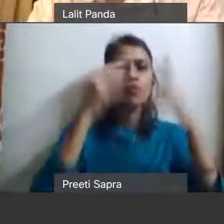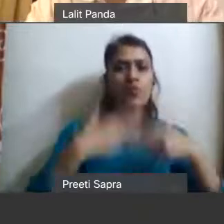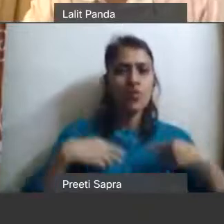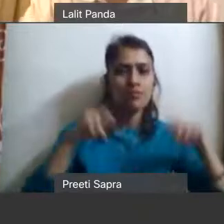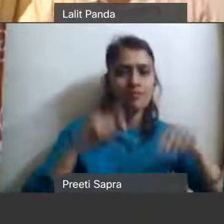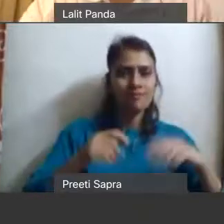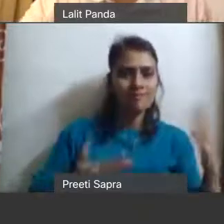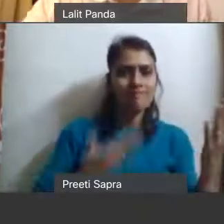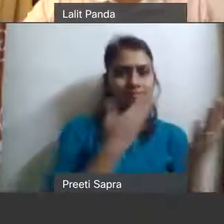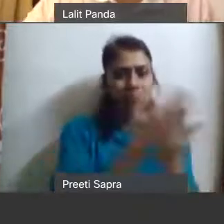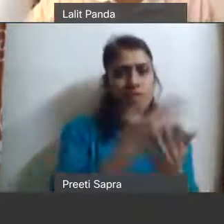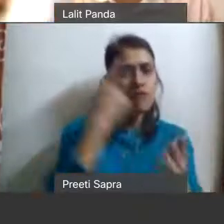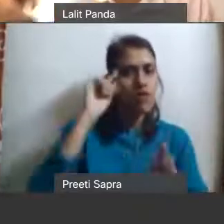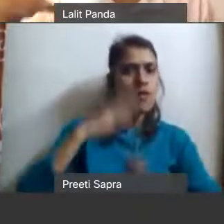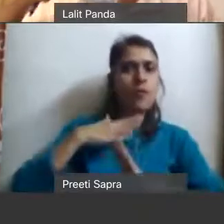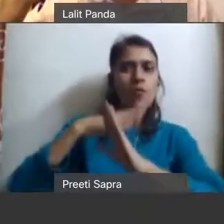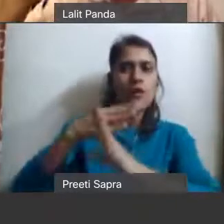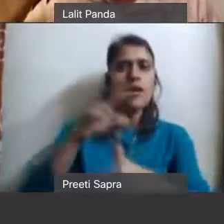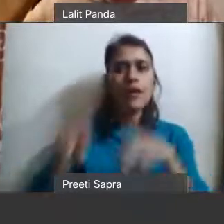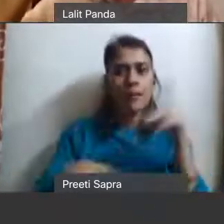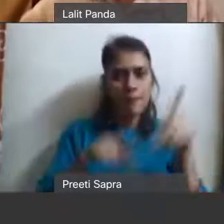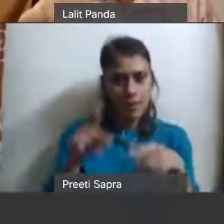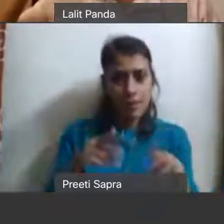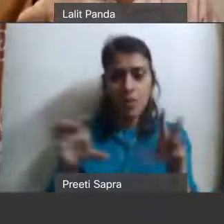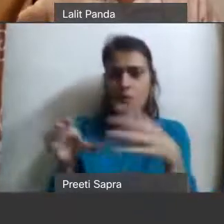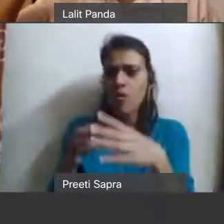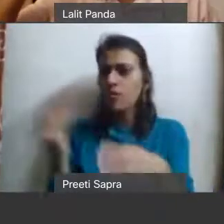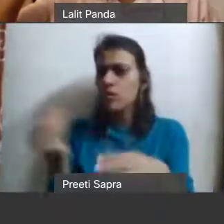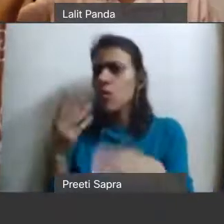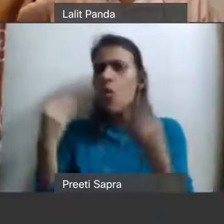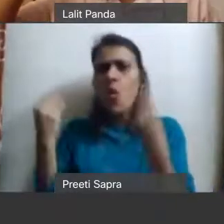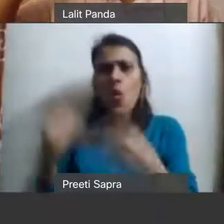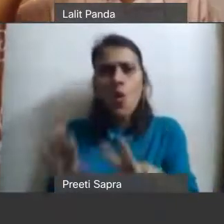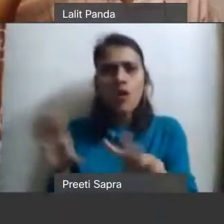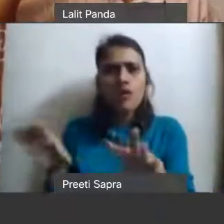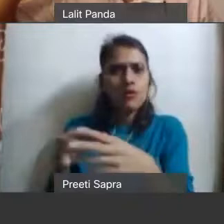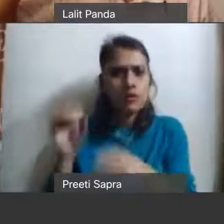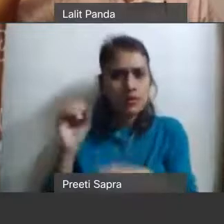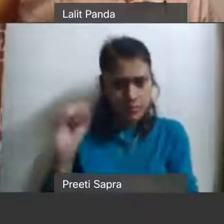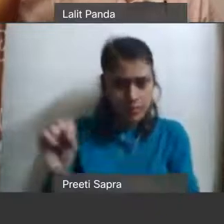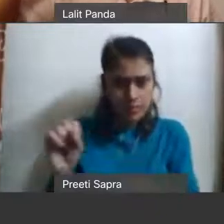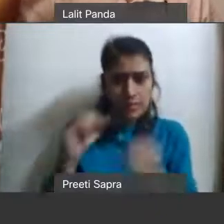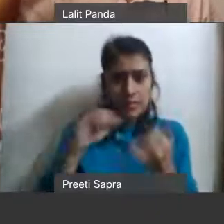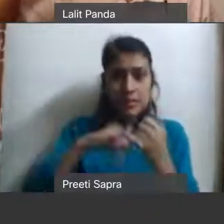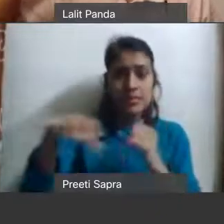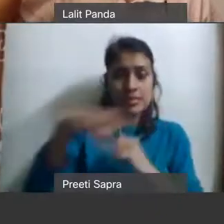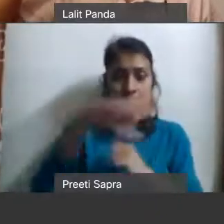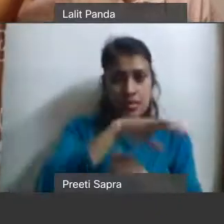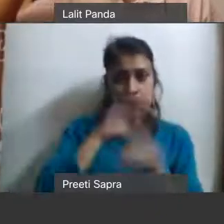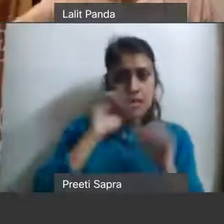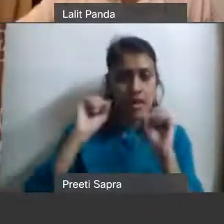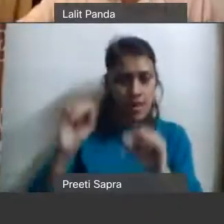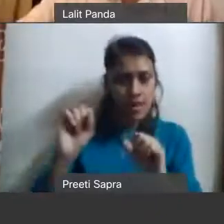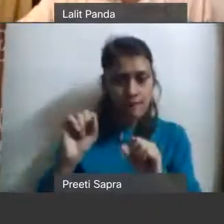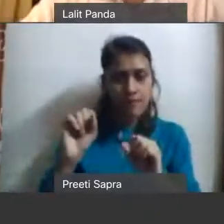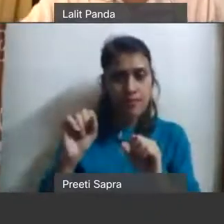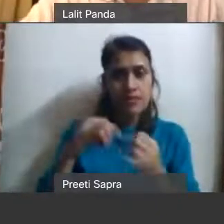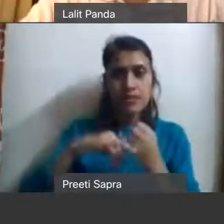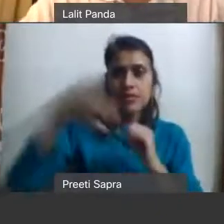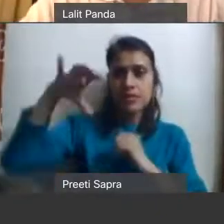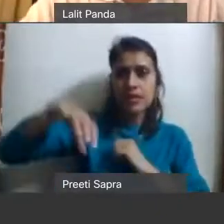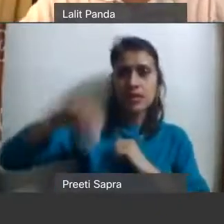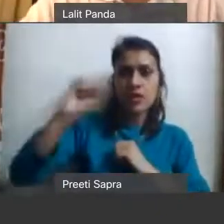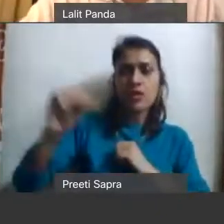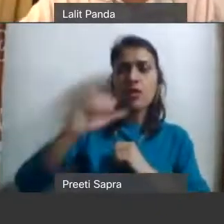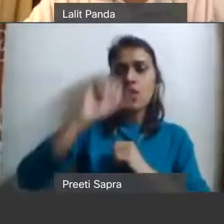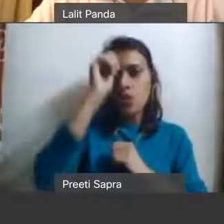to protect people, minorities of countries, where the states have a state religion.